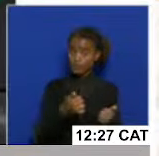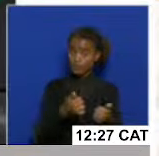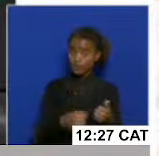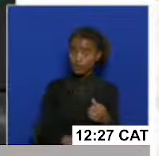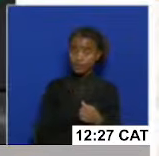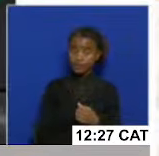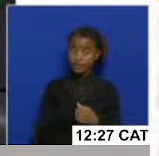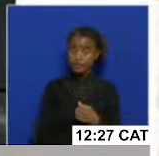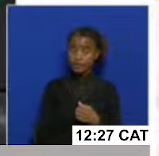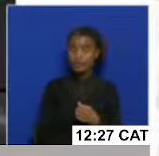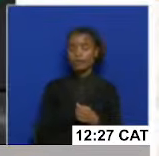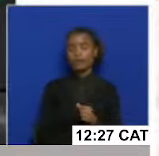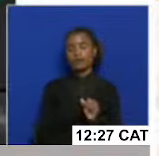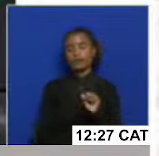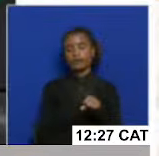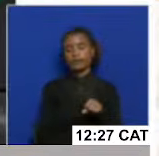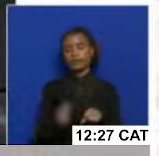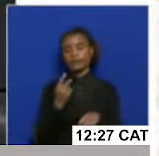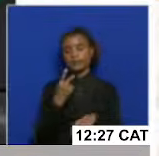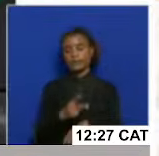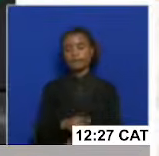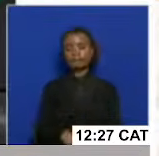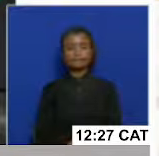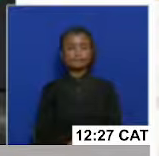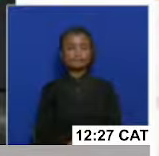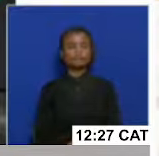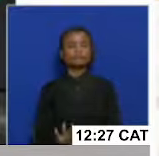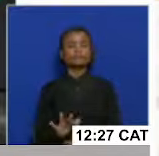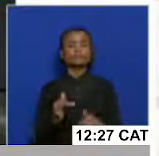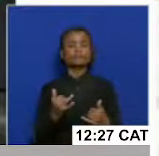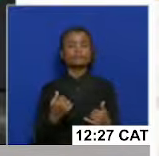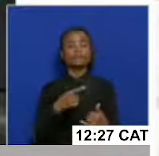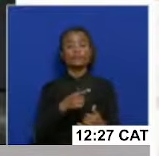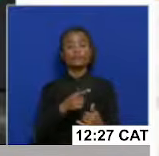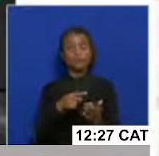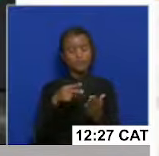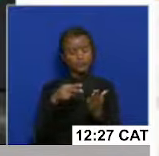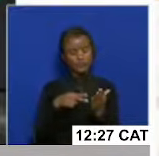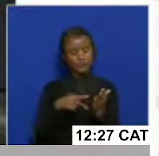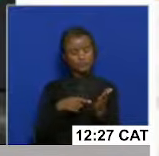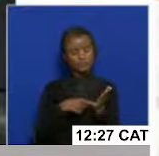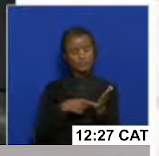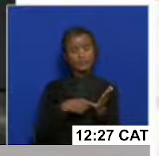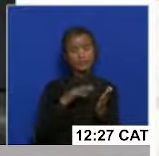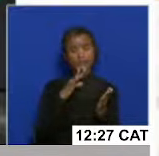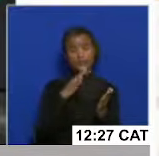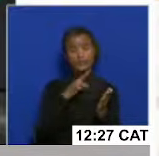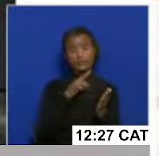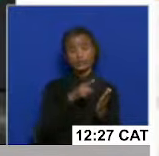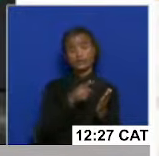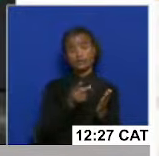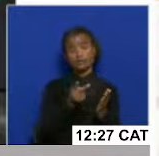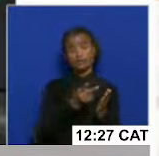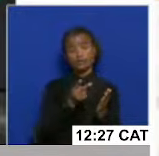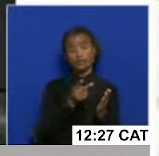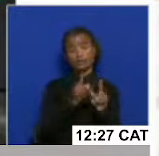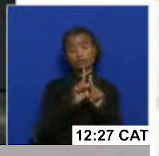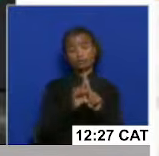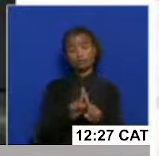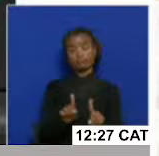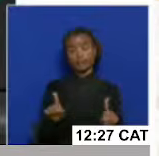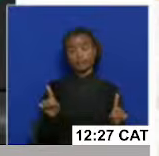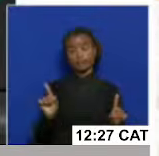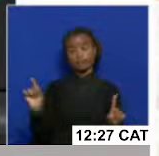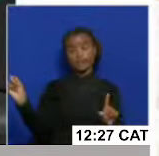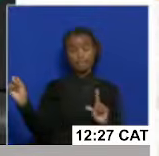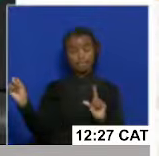Yes, I see it. Now, from reading this message, it suggests that the two of you had departed from where you had met, and you were confirming that both of you